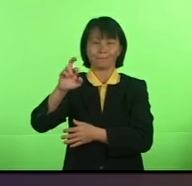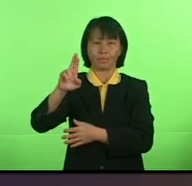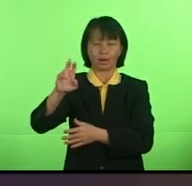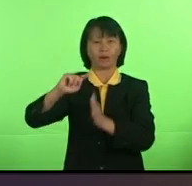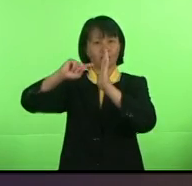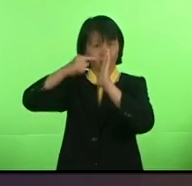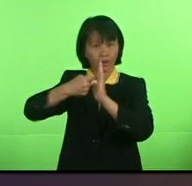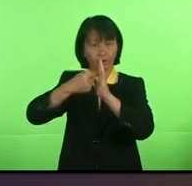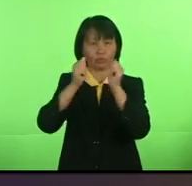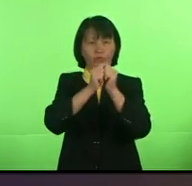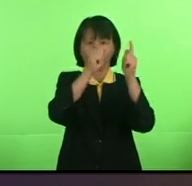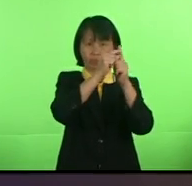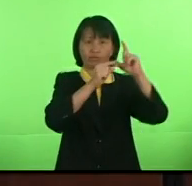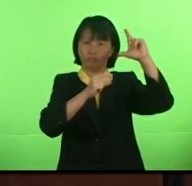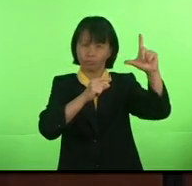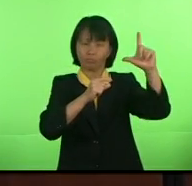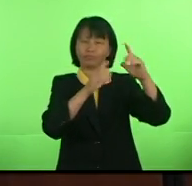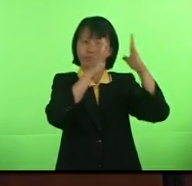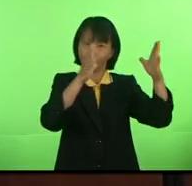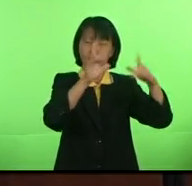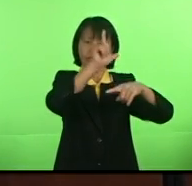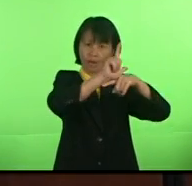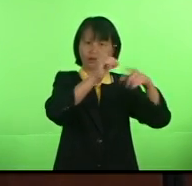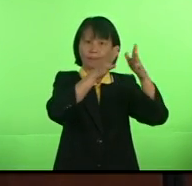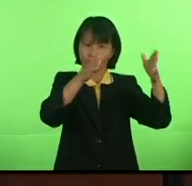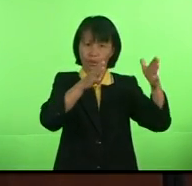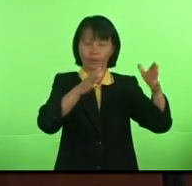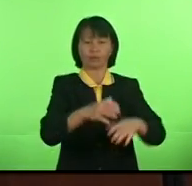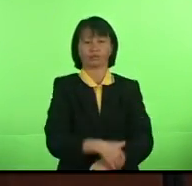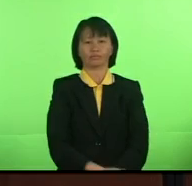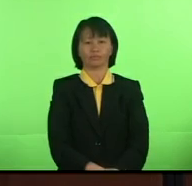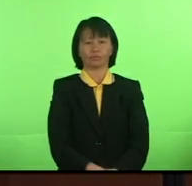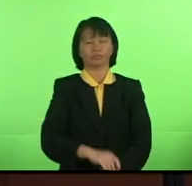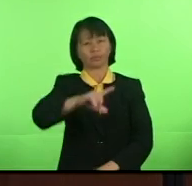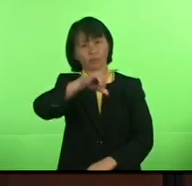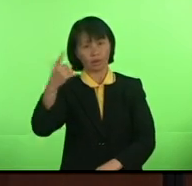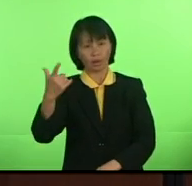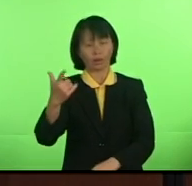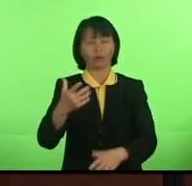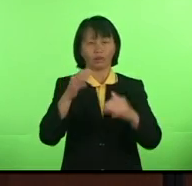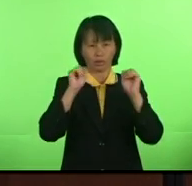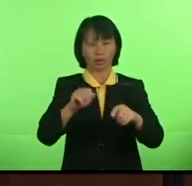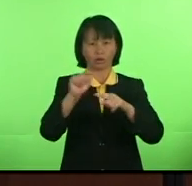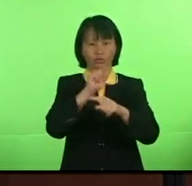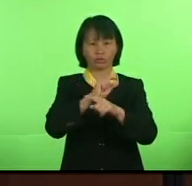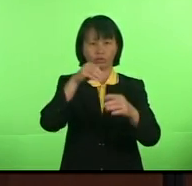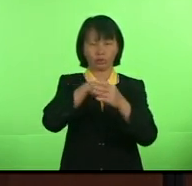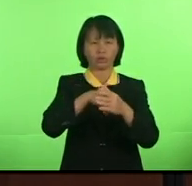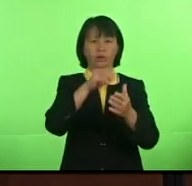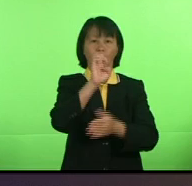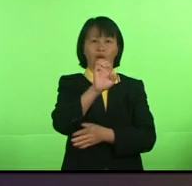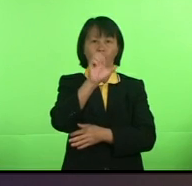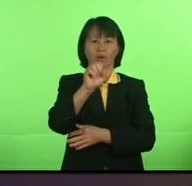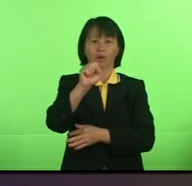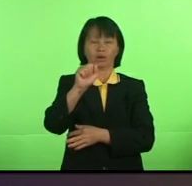the start of a clause. Okay? So next are types of discourse markers that can be used in essay writing.